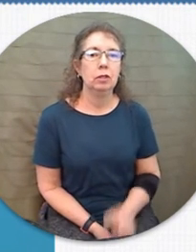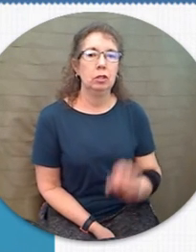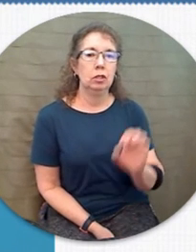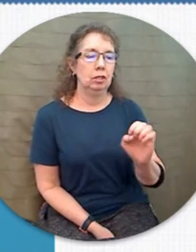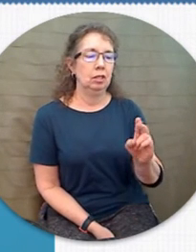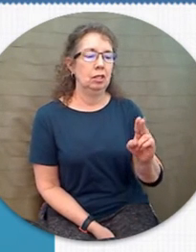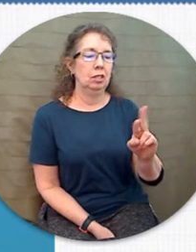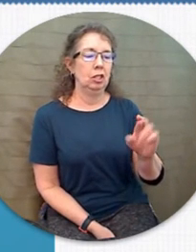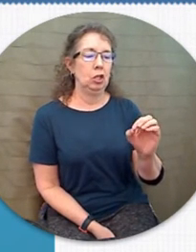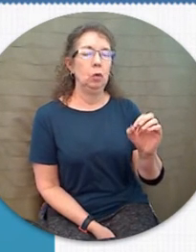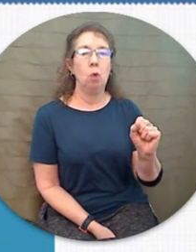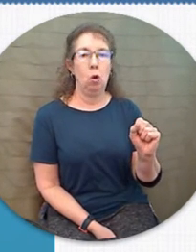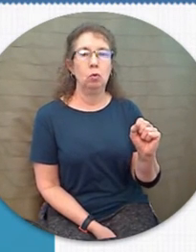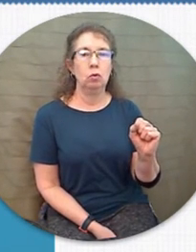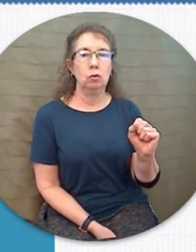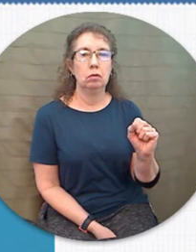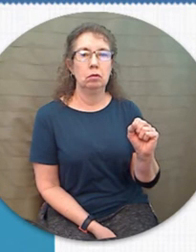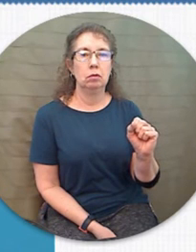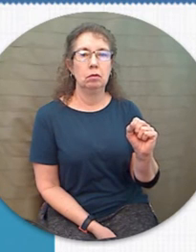euros. And that makes us